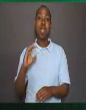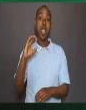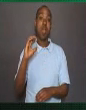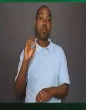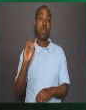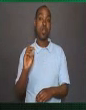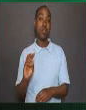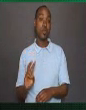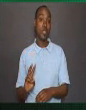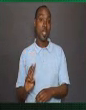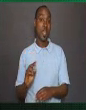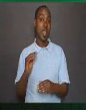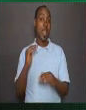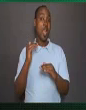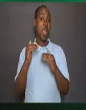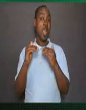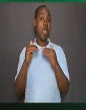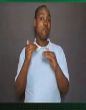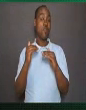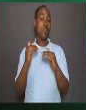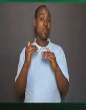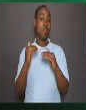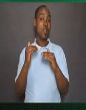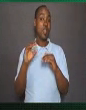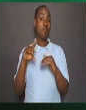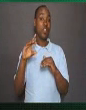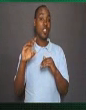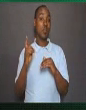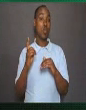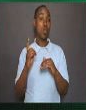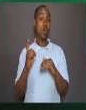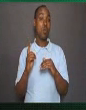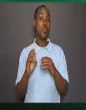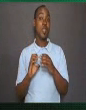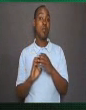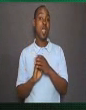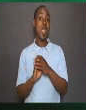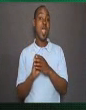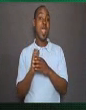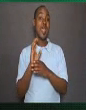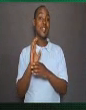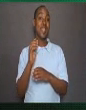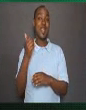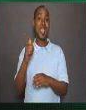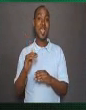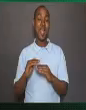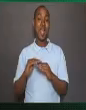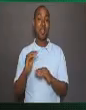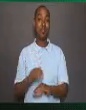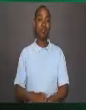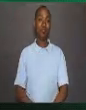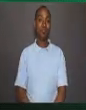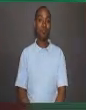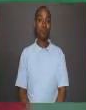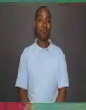levels are higher in exhaled air than in inhaled air.